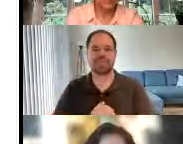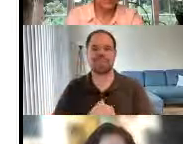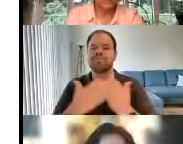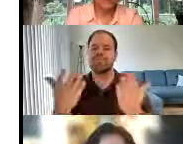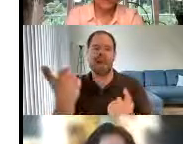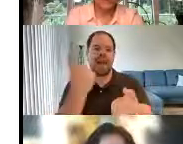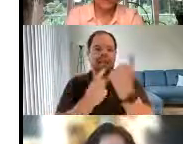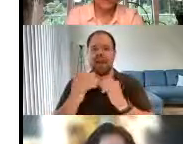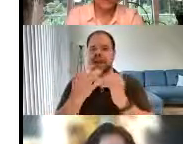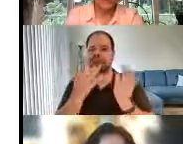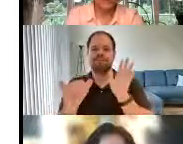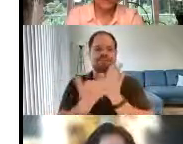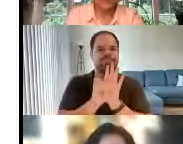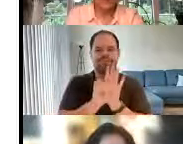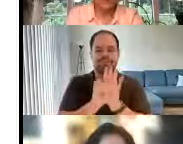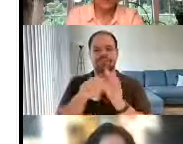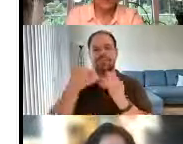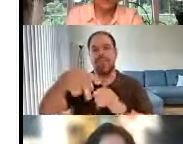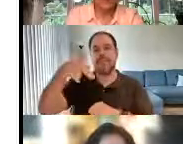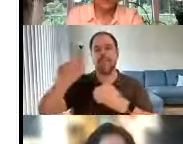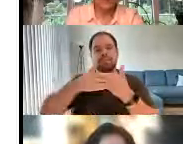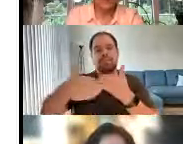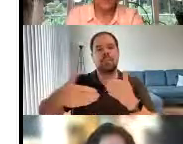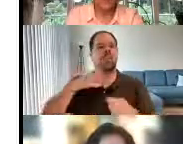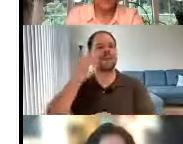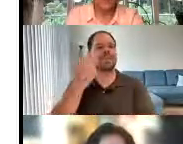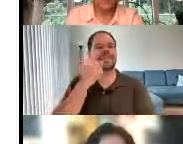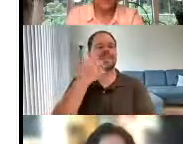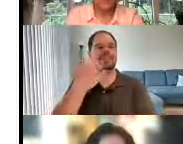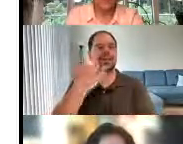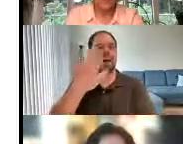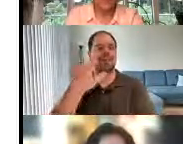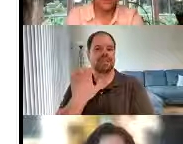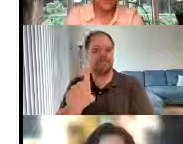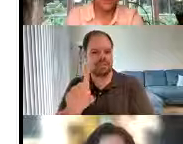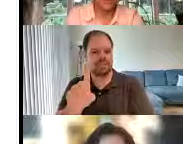on disabled individuals might be a medical perspective or a community perspective.